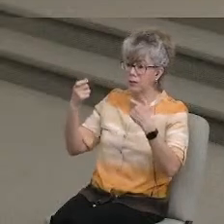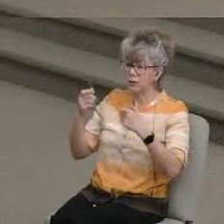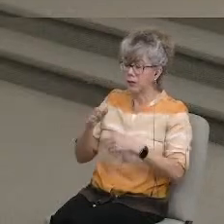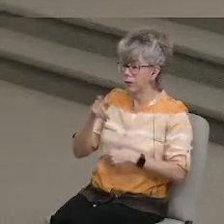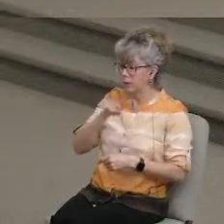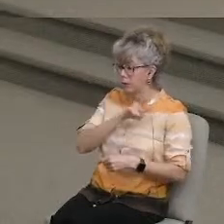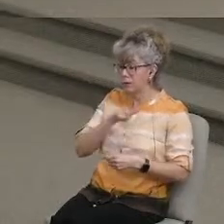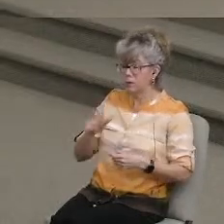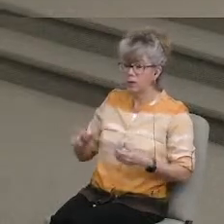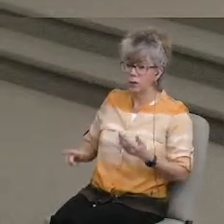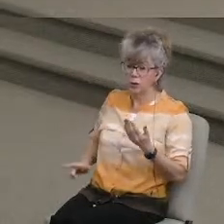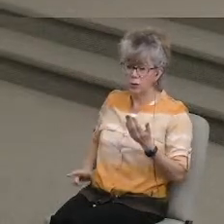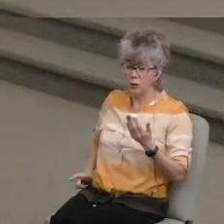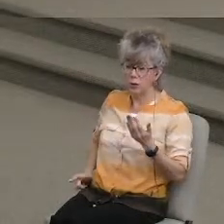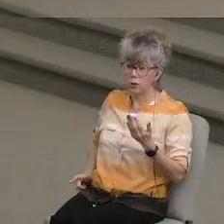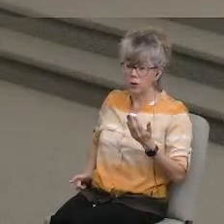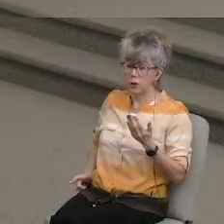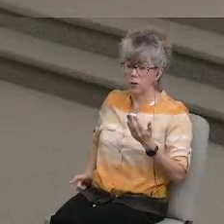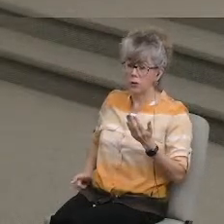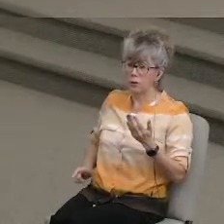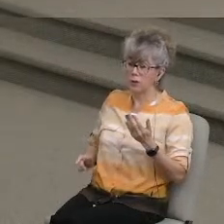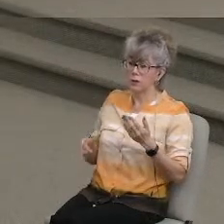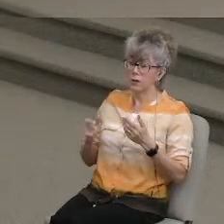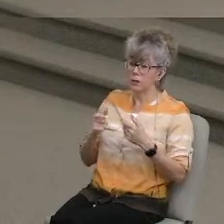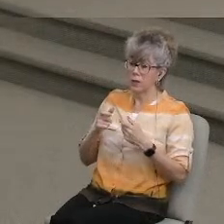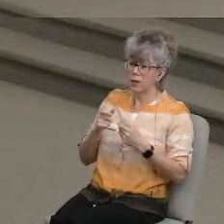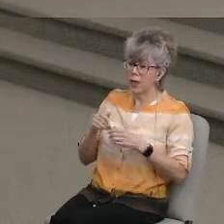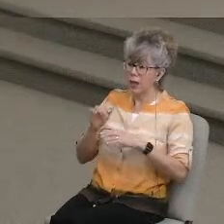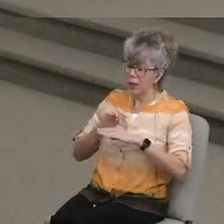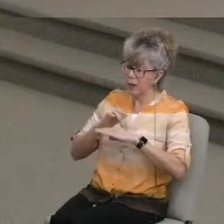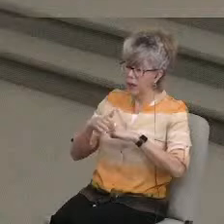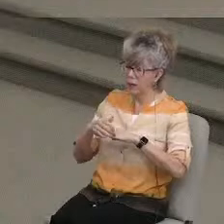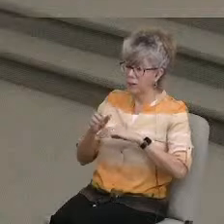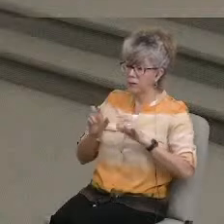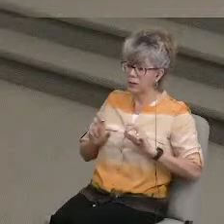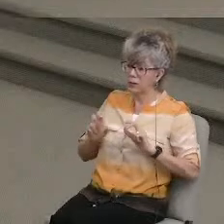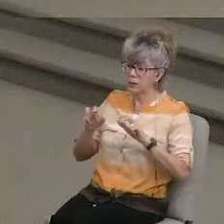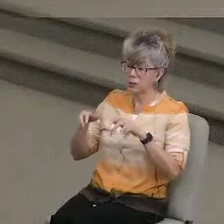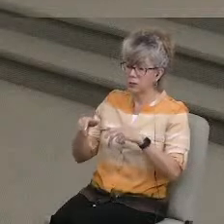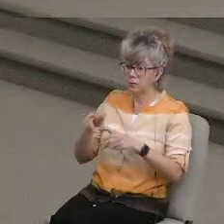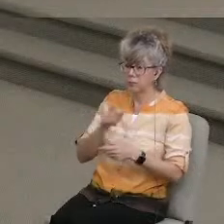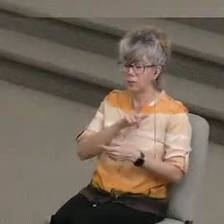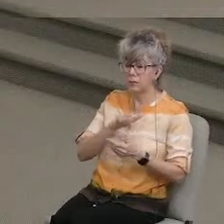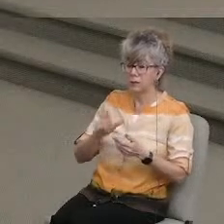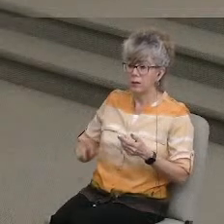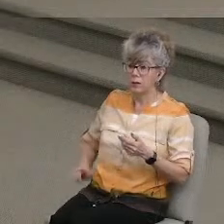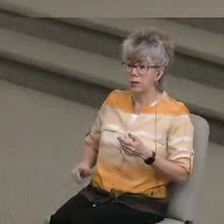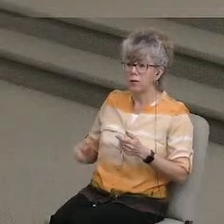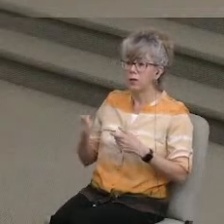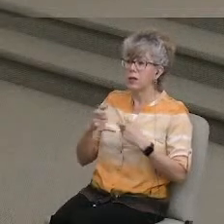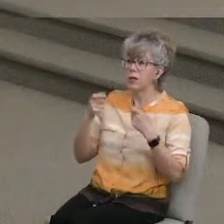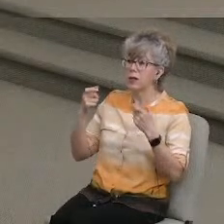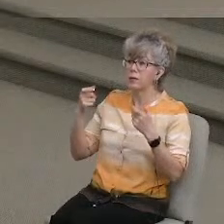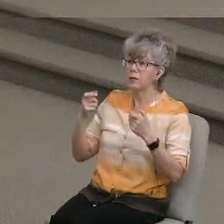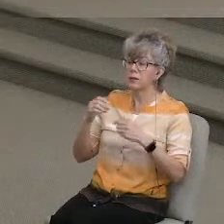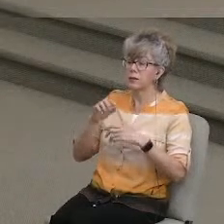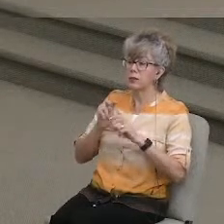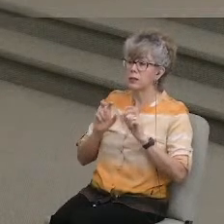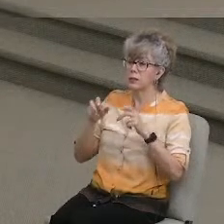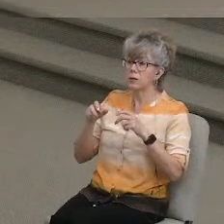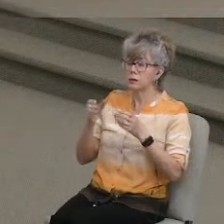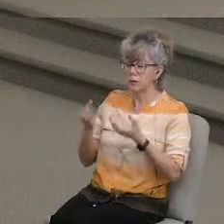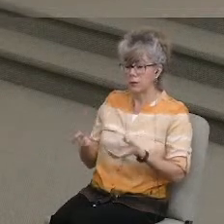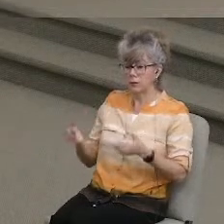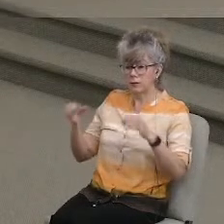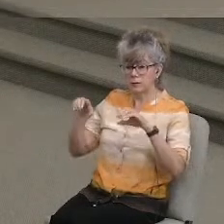Lord, the world celebrates an empty tomb. We celebrate, Lord, an empty tomb and the opportunity